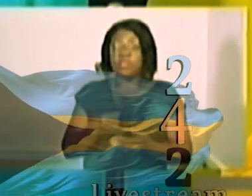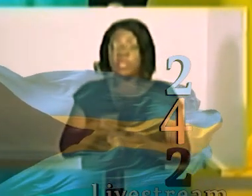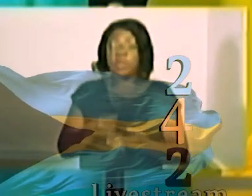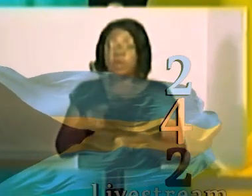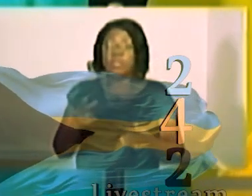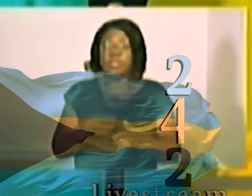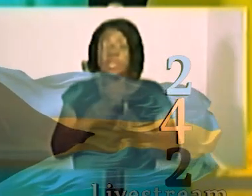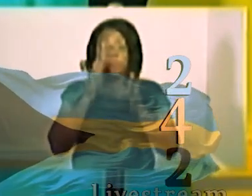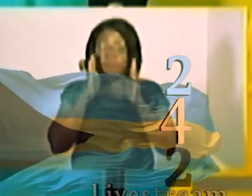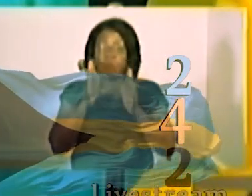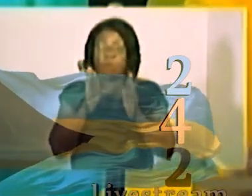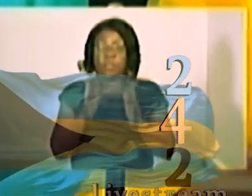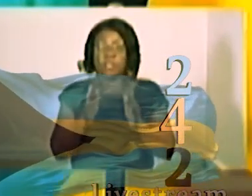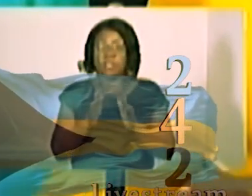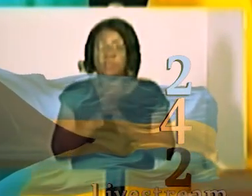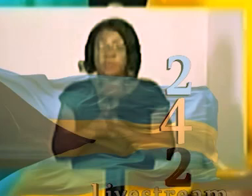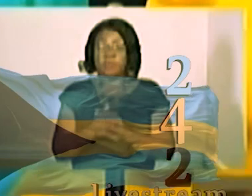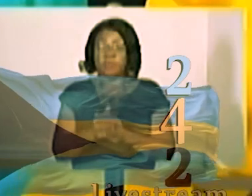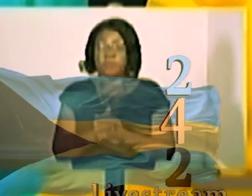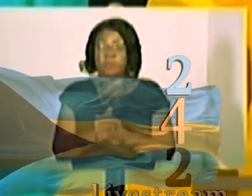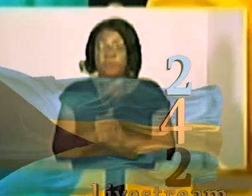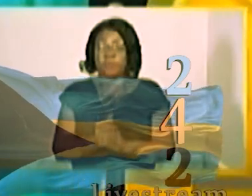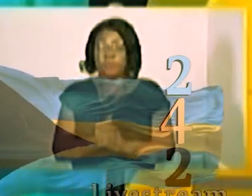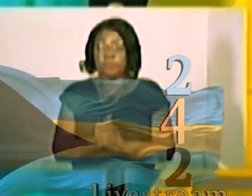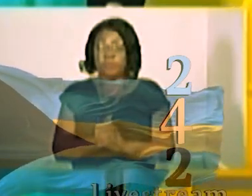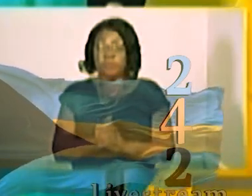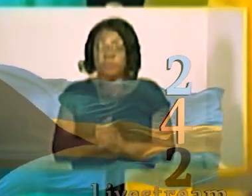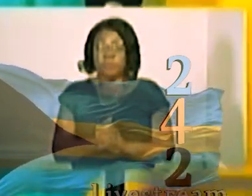use Eleuthera as an example.